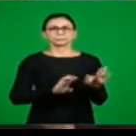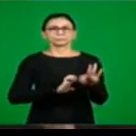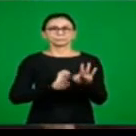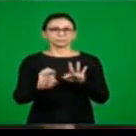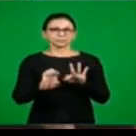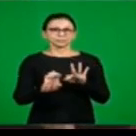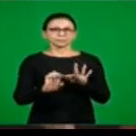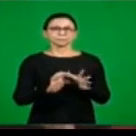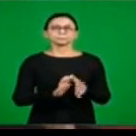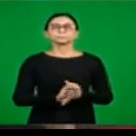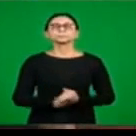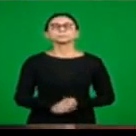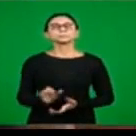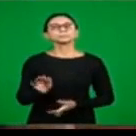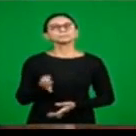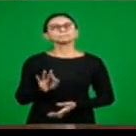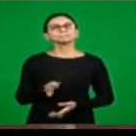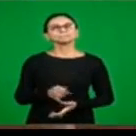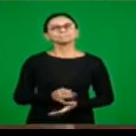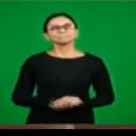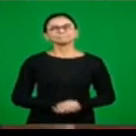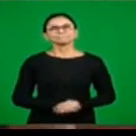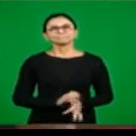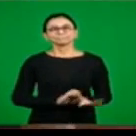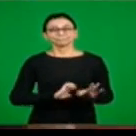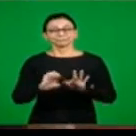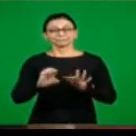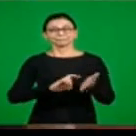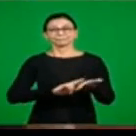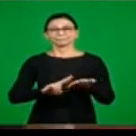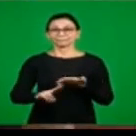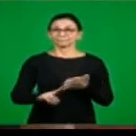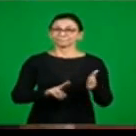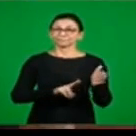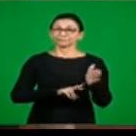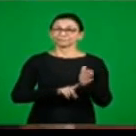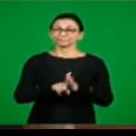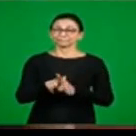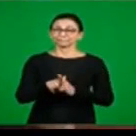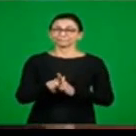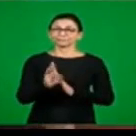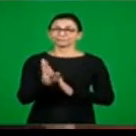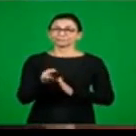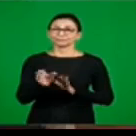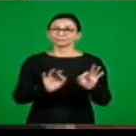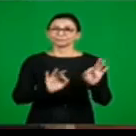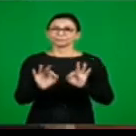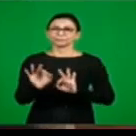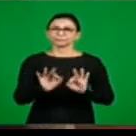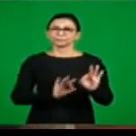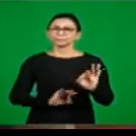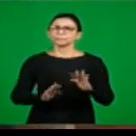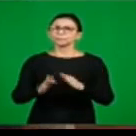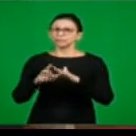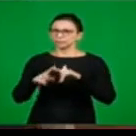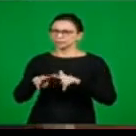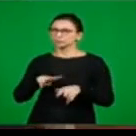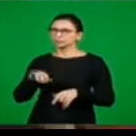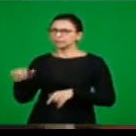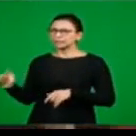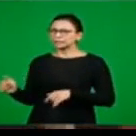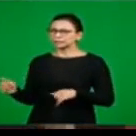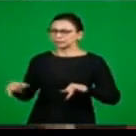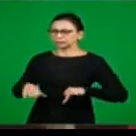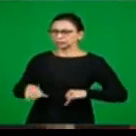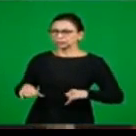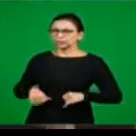and we're in the letter of Philadelphia, right? So in the letter of the Church of Philadelphia, the question is made, will the church